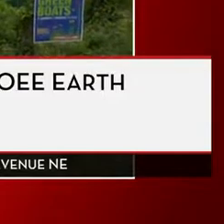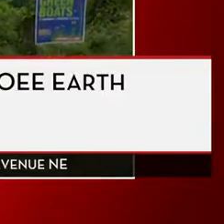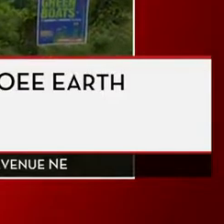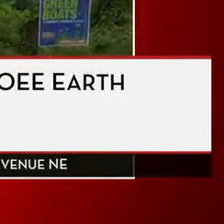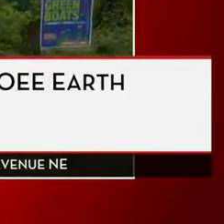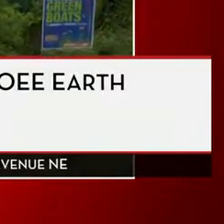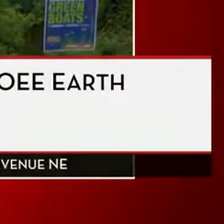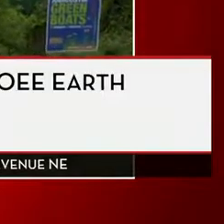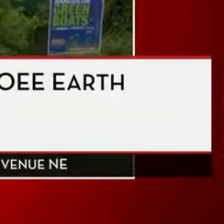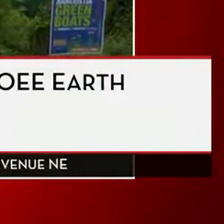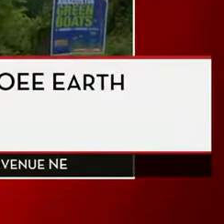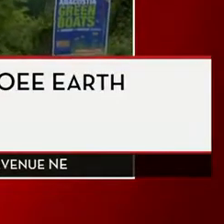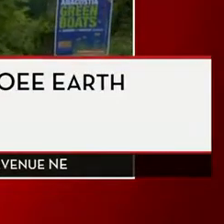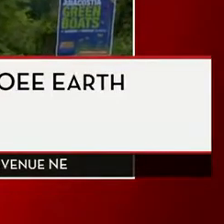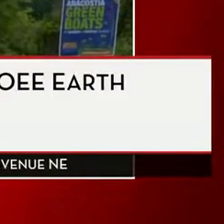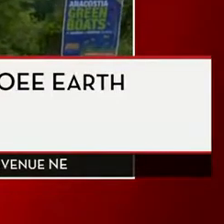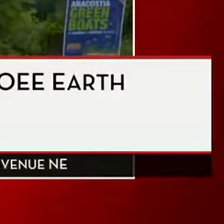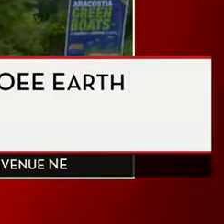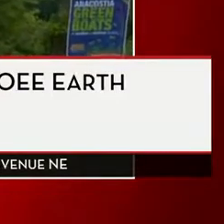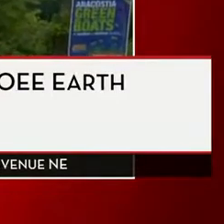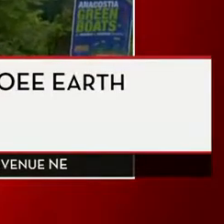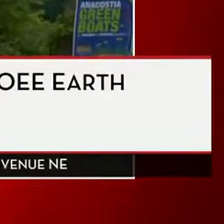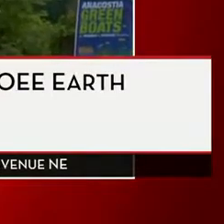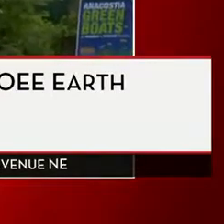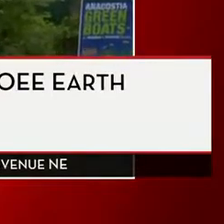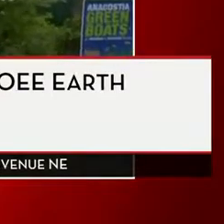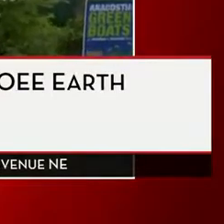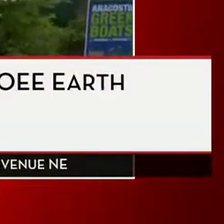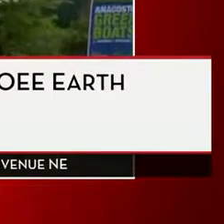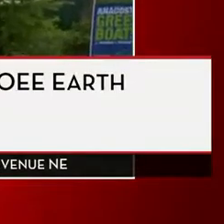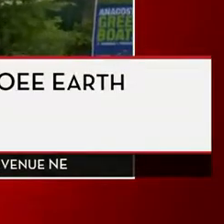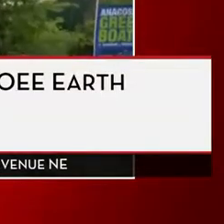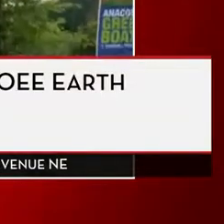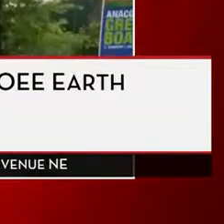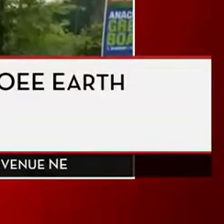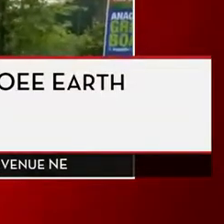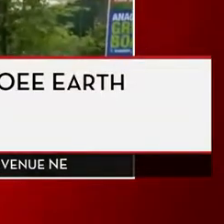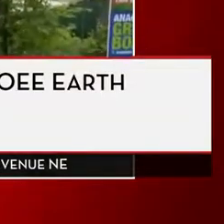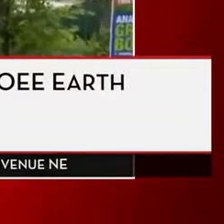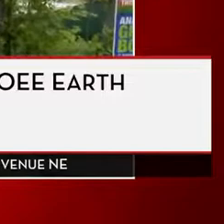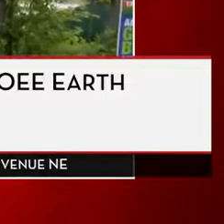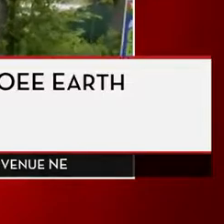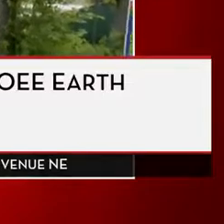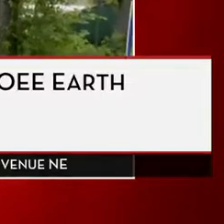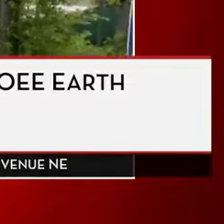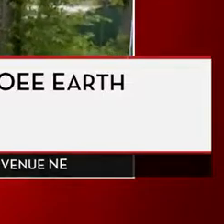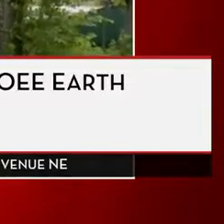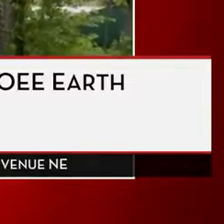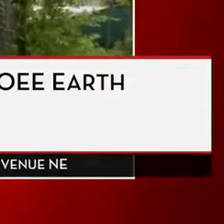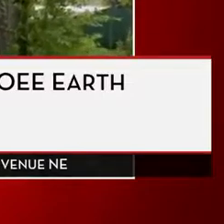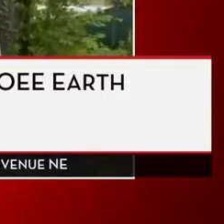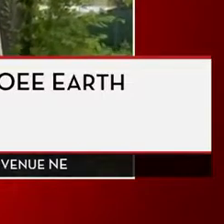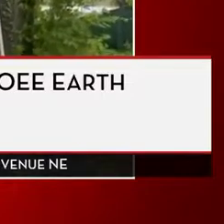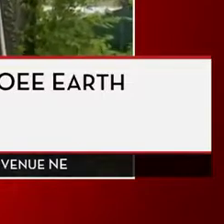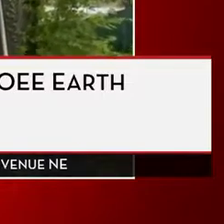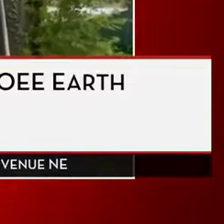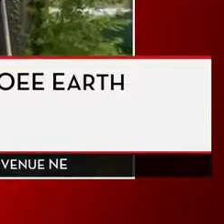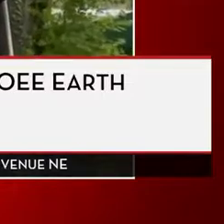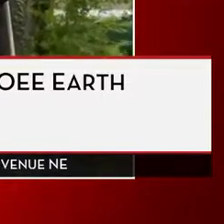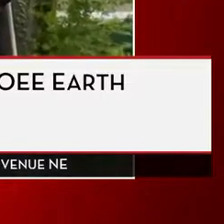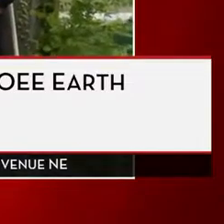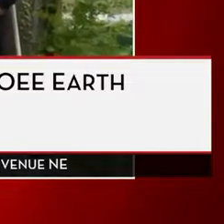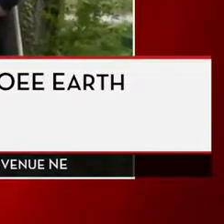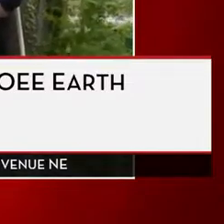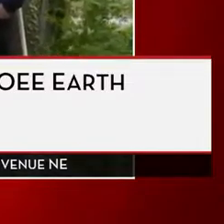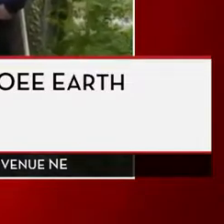year. Yes, we had over 100,000 visitors last year, and we're going to have more this year. We are grateful for the